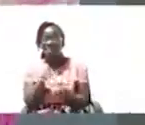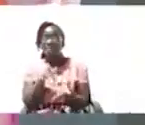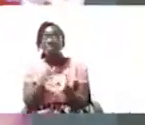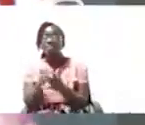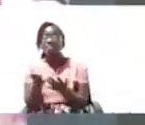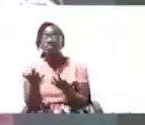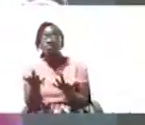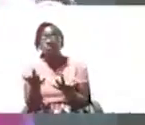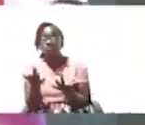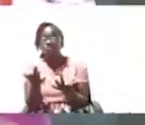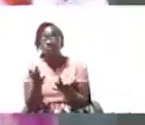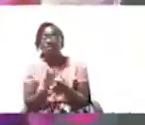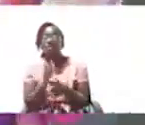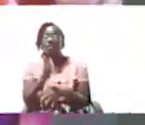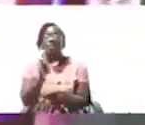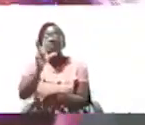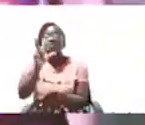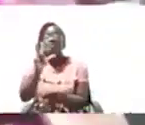So